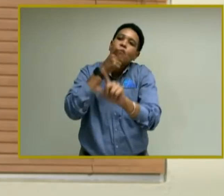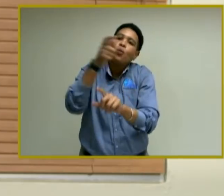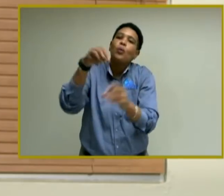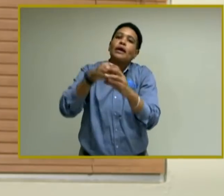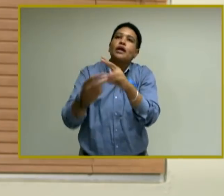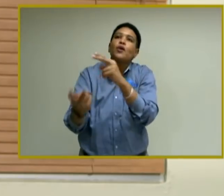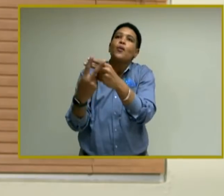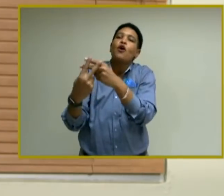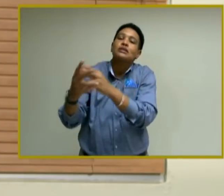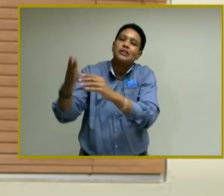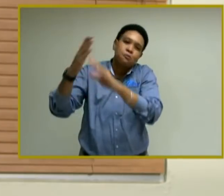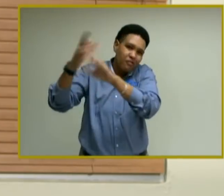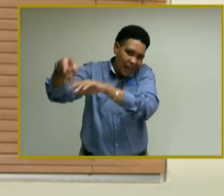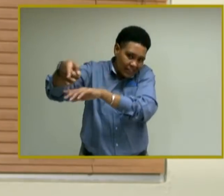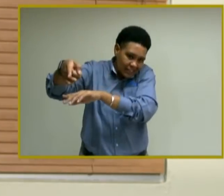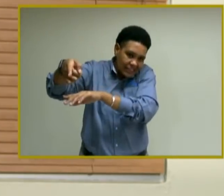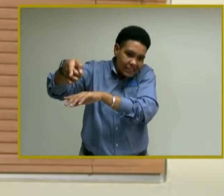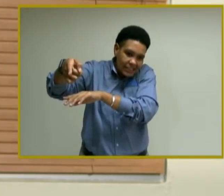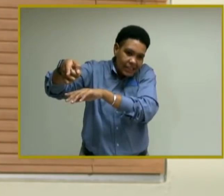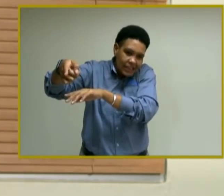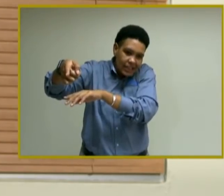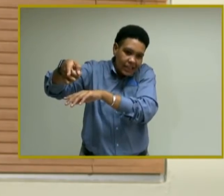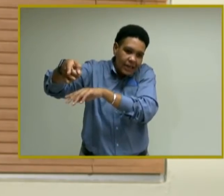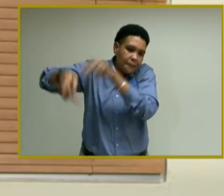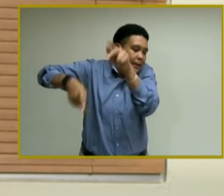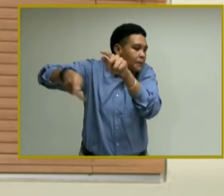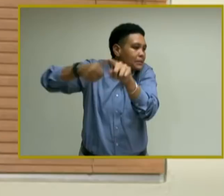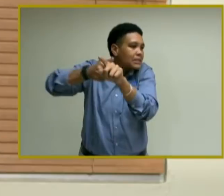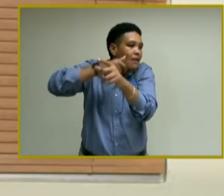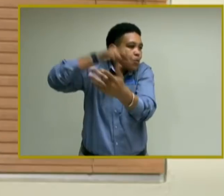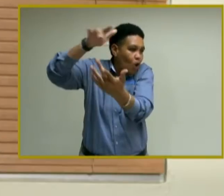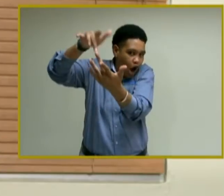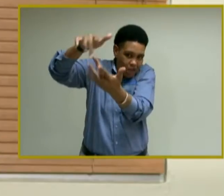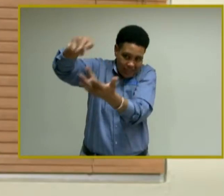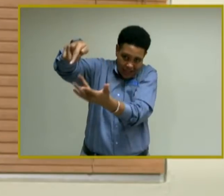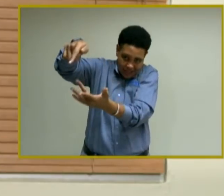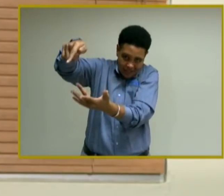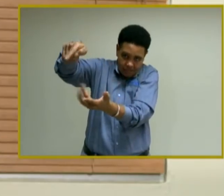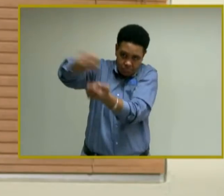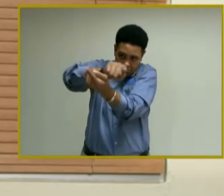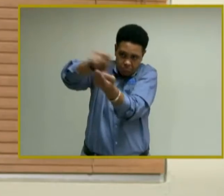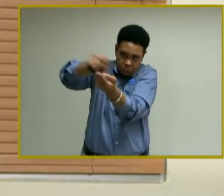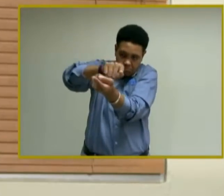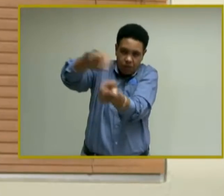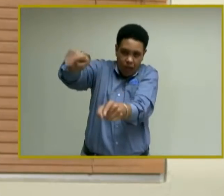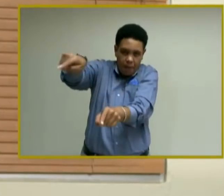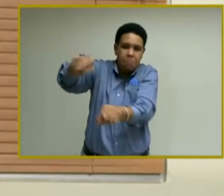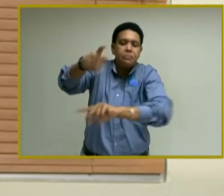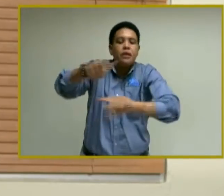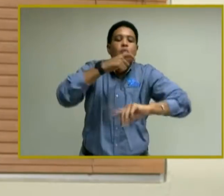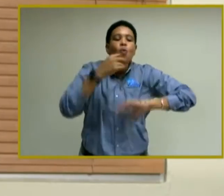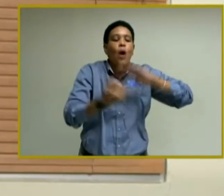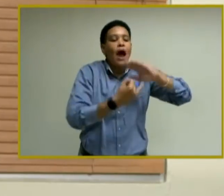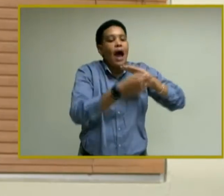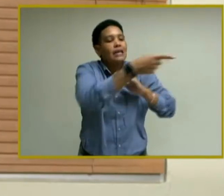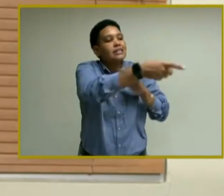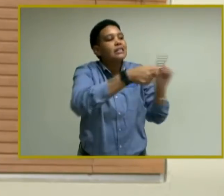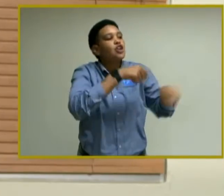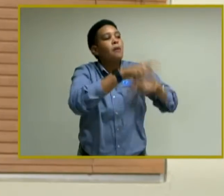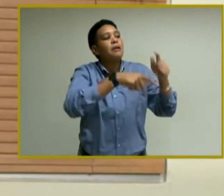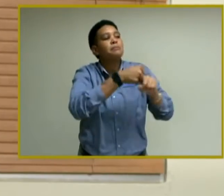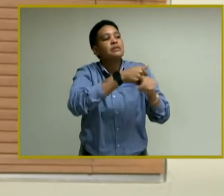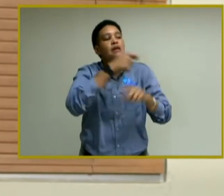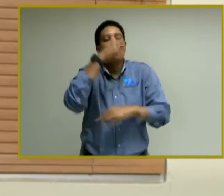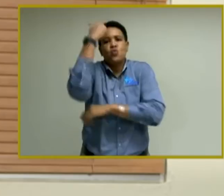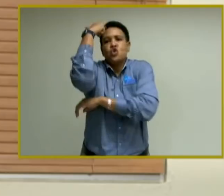that are in quarantine, that is persons that are contacts, persons who are in isolation, that is, persons who